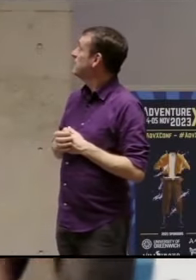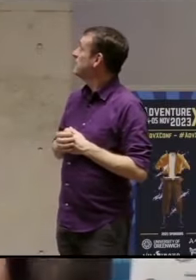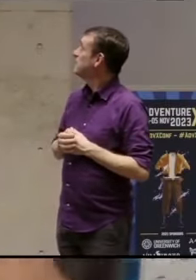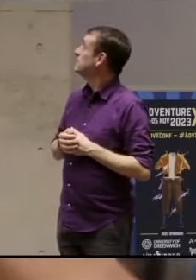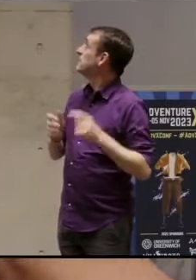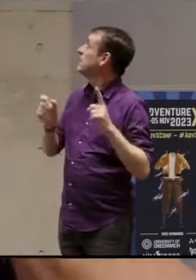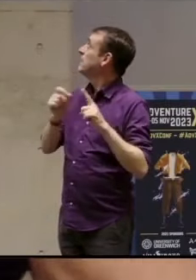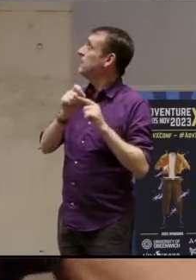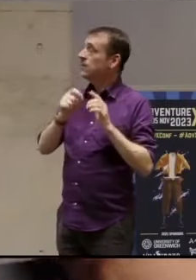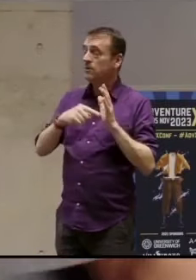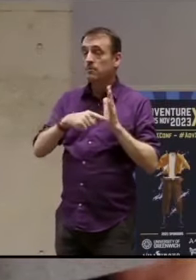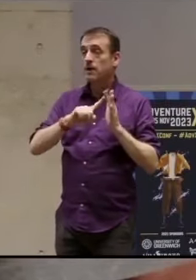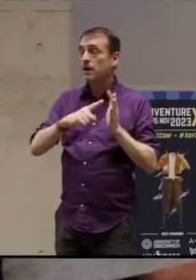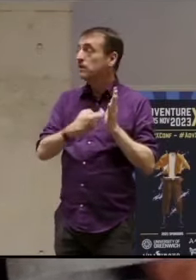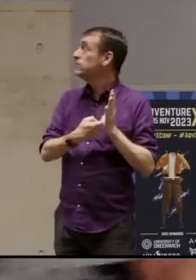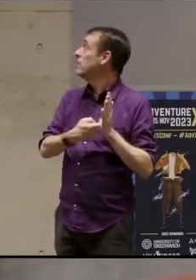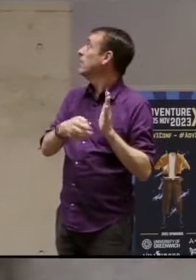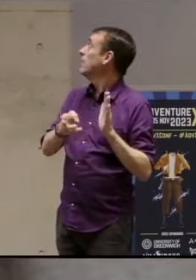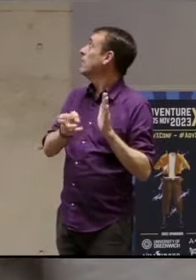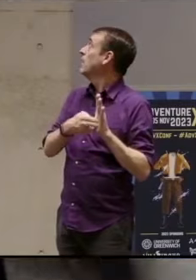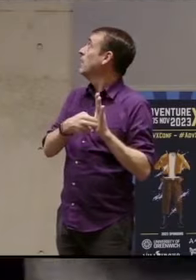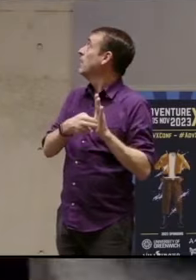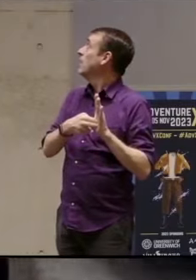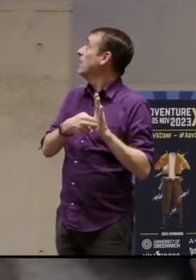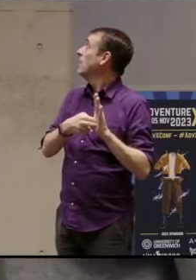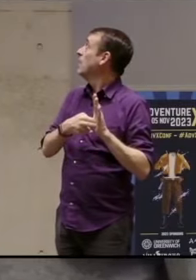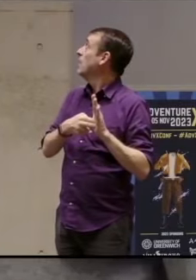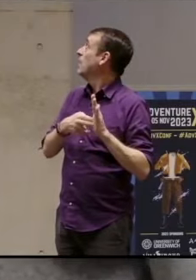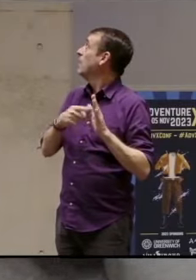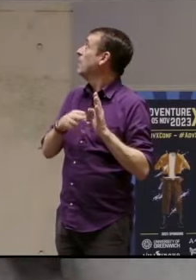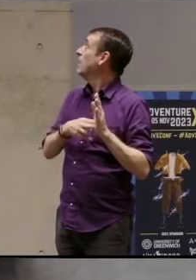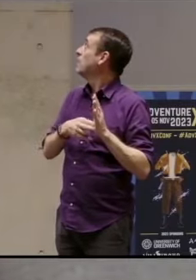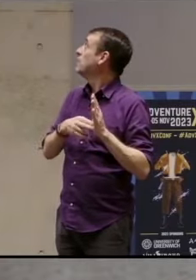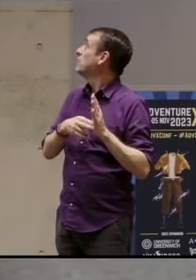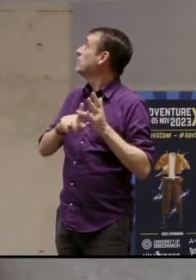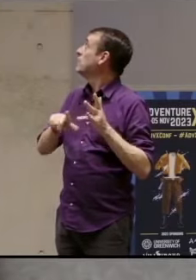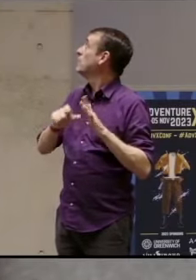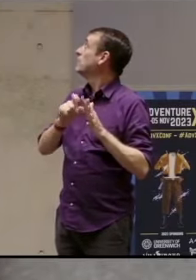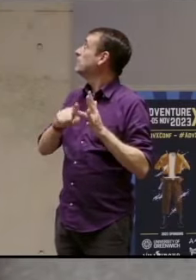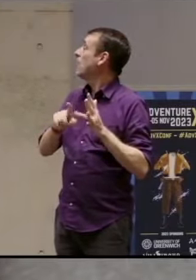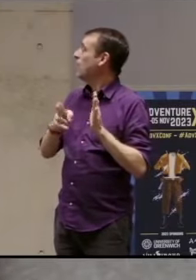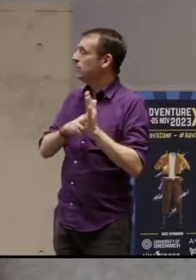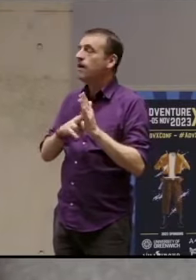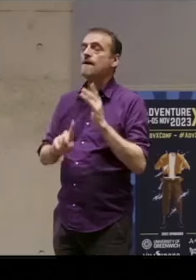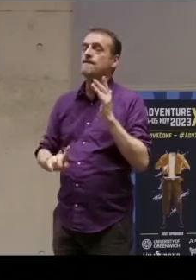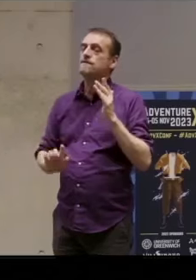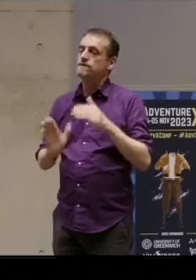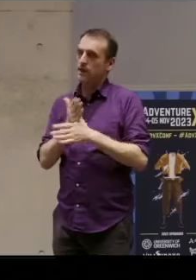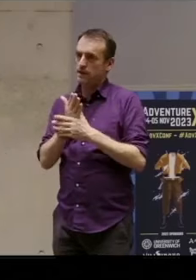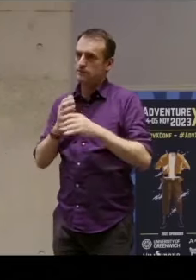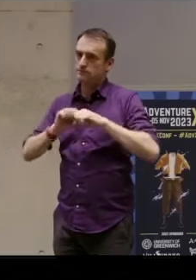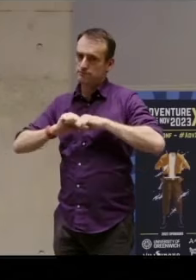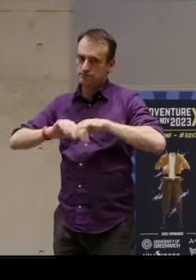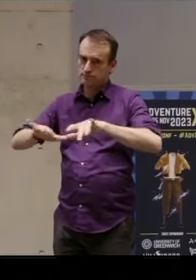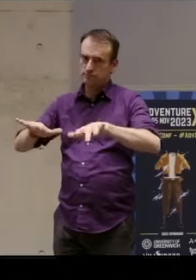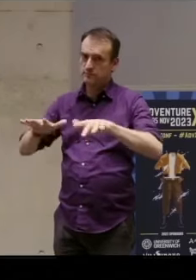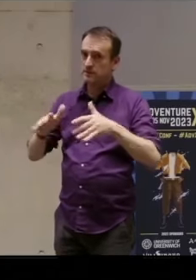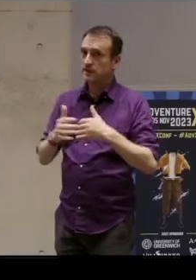Pteranodon Software takes another beloved series as the role model for its next adventure, 7 days, 7 nights. Just like